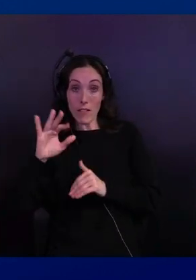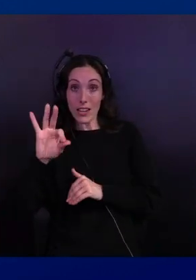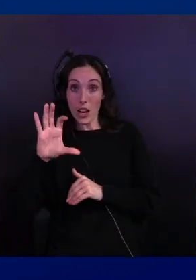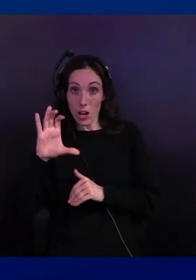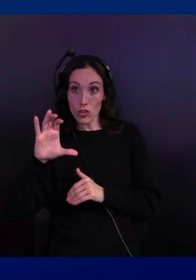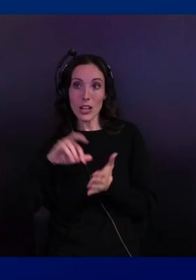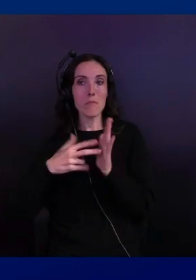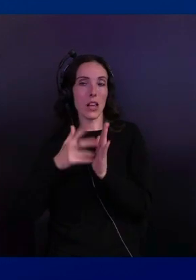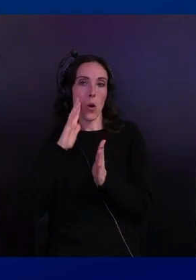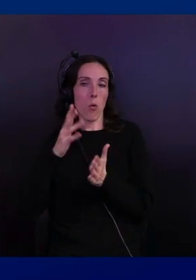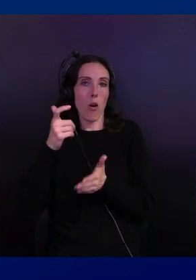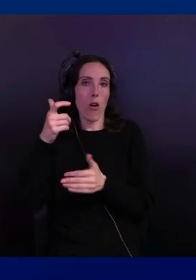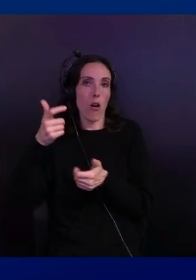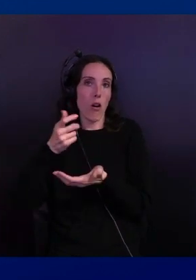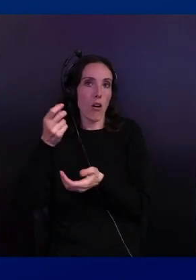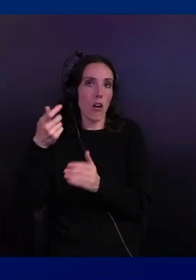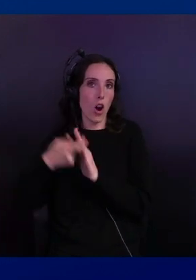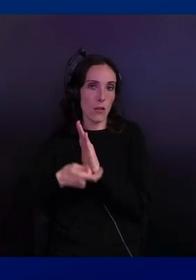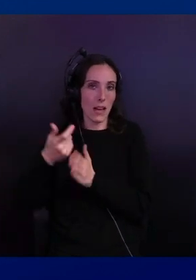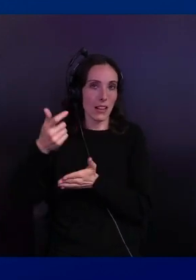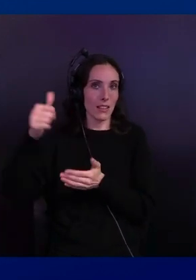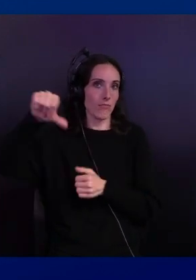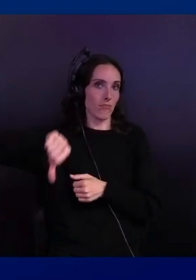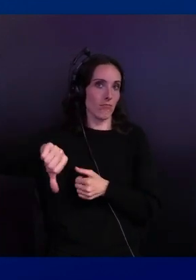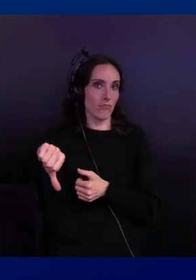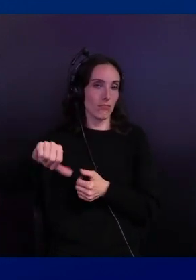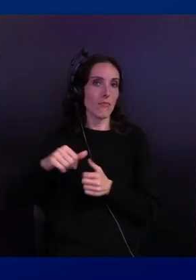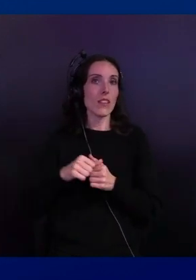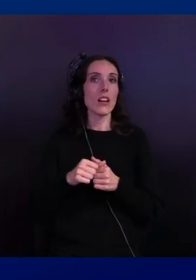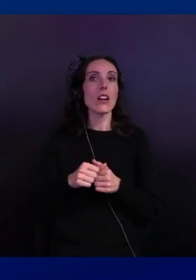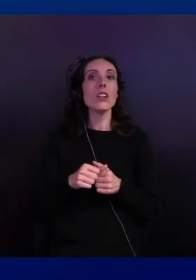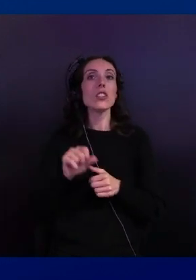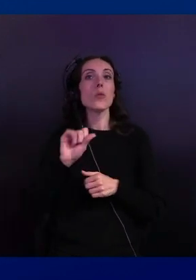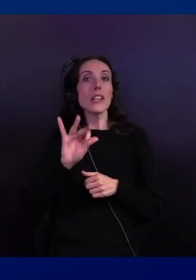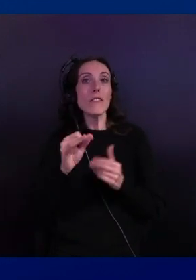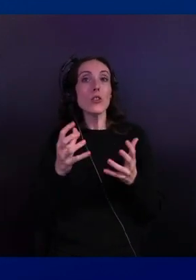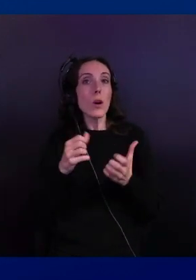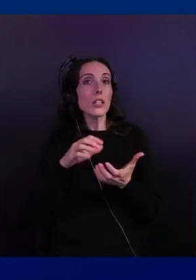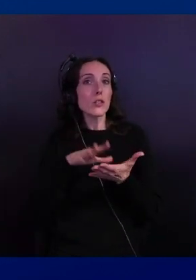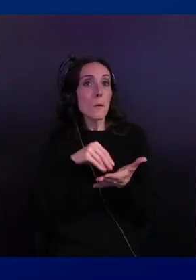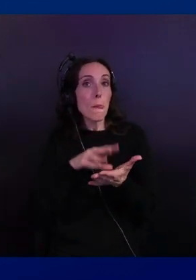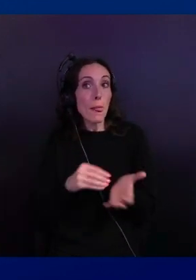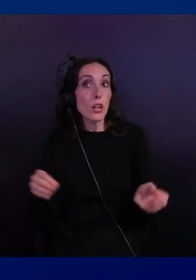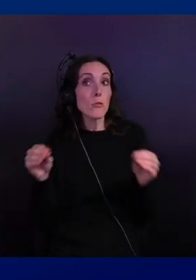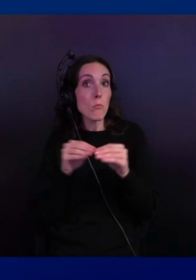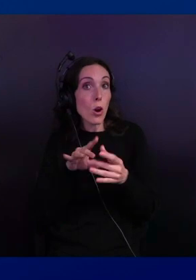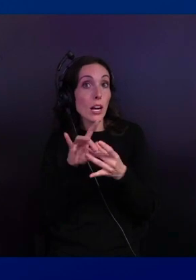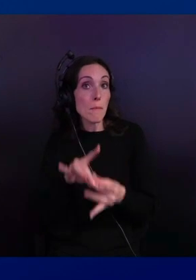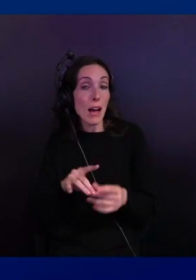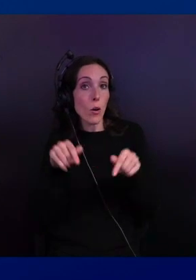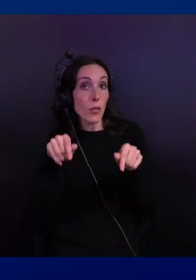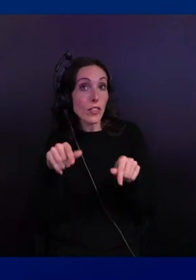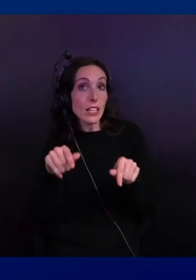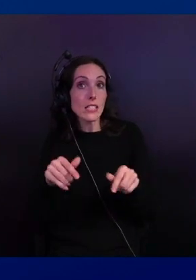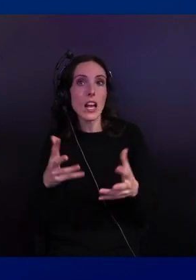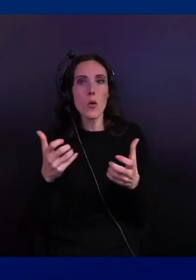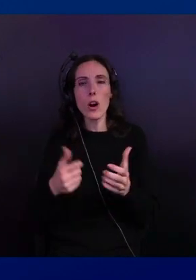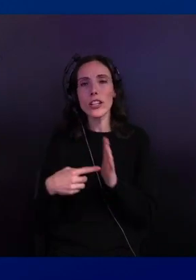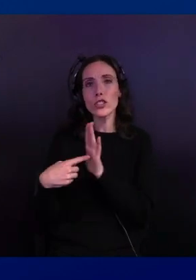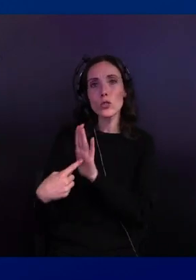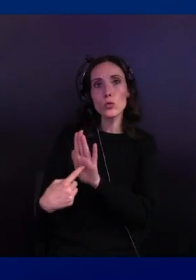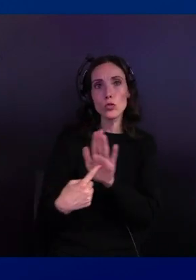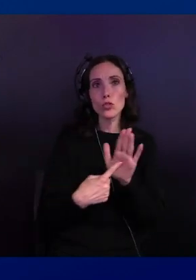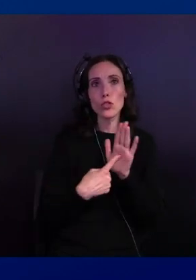reason he was not able to detect. This is about it. And if you want to learn more about it, I wanted to show some of